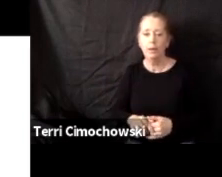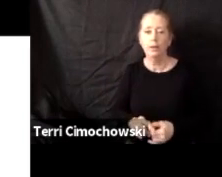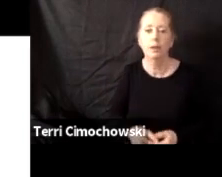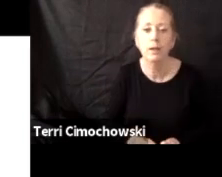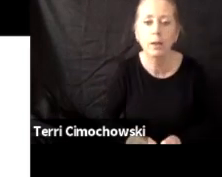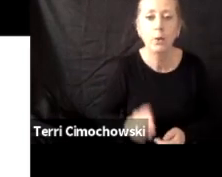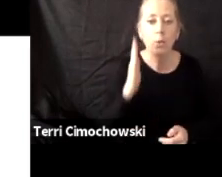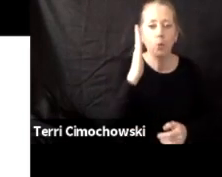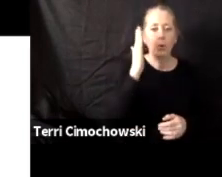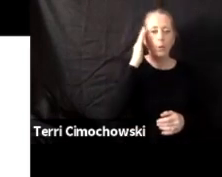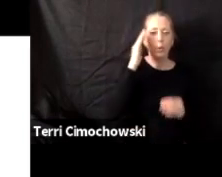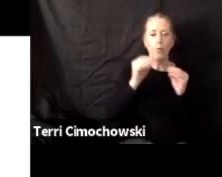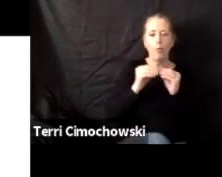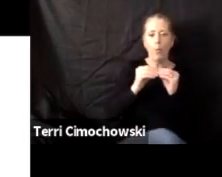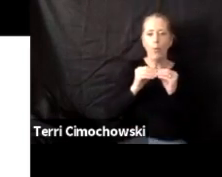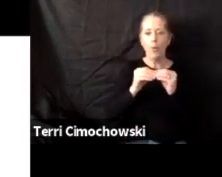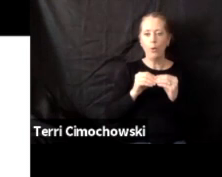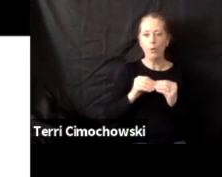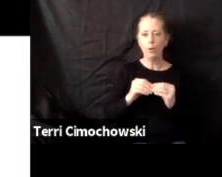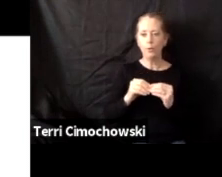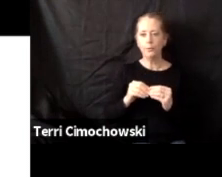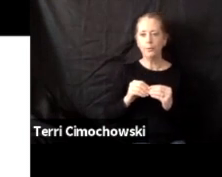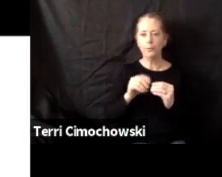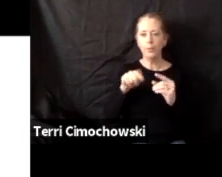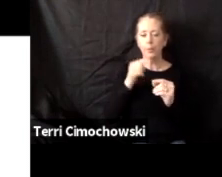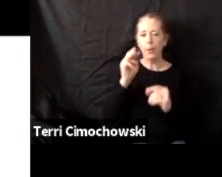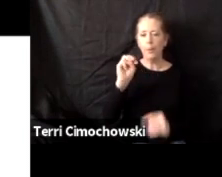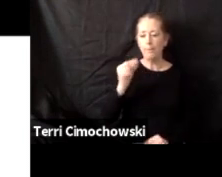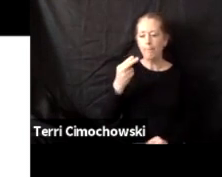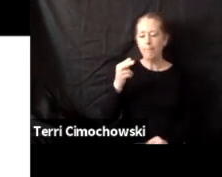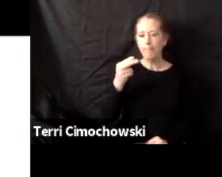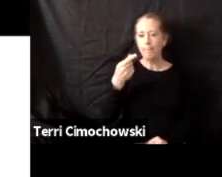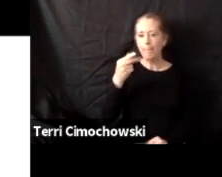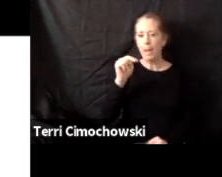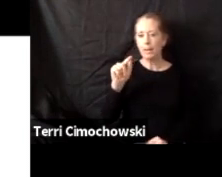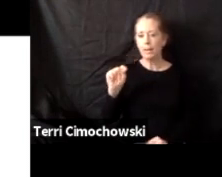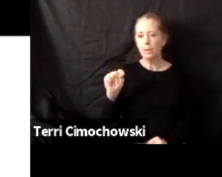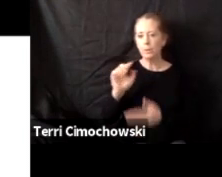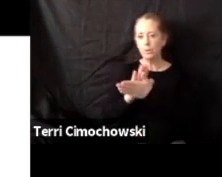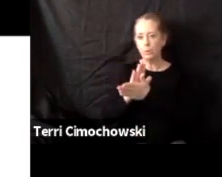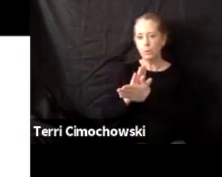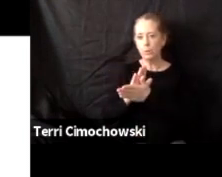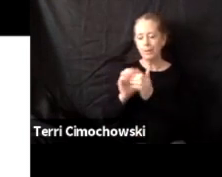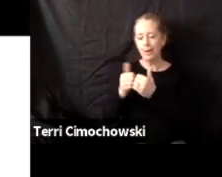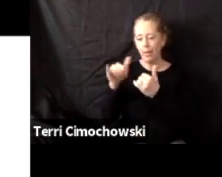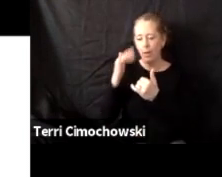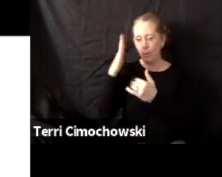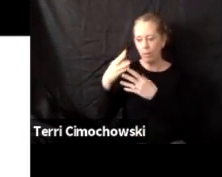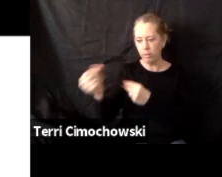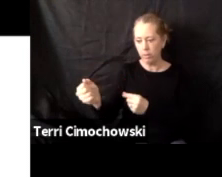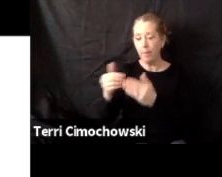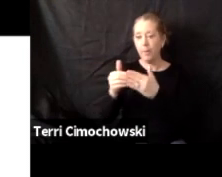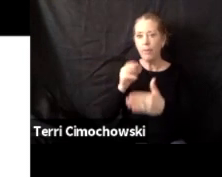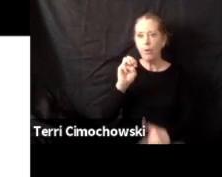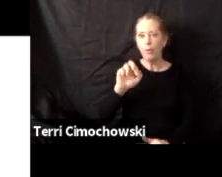So we'll know more information about Magnet schools and how those will play out prior to this March 4th deadline.